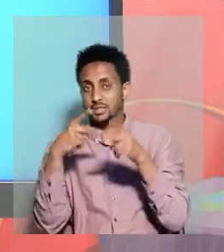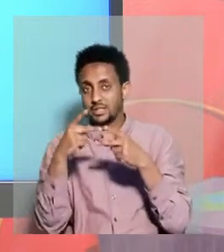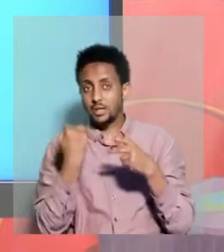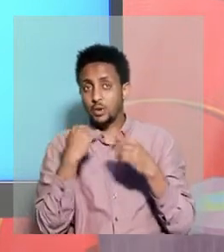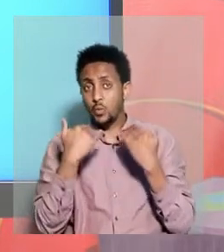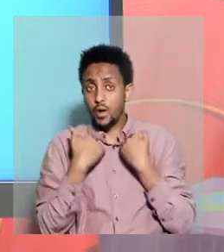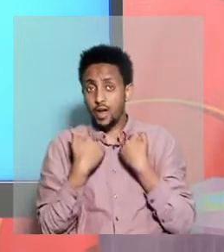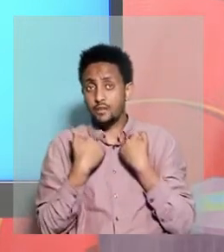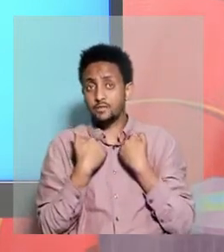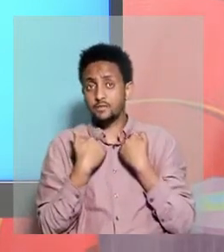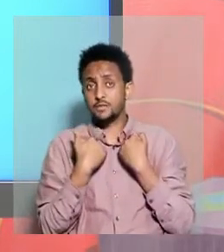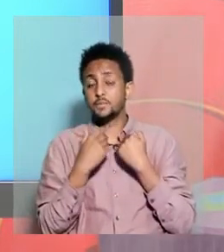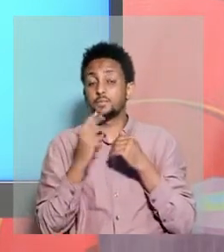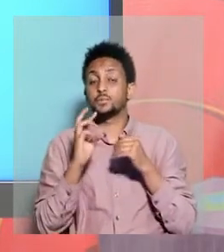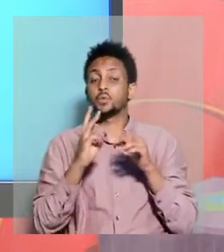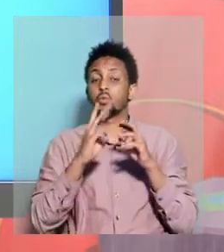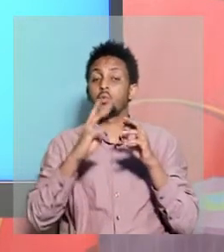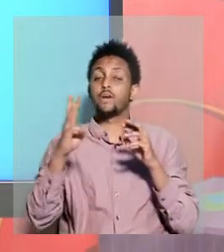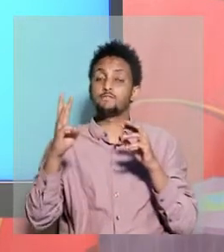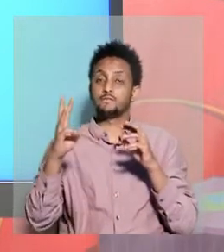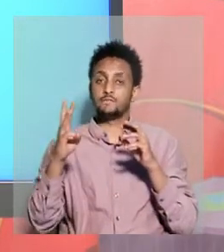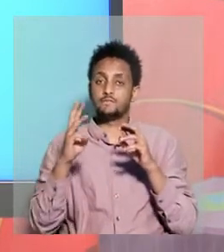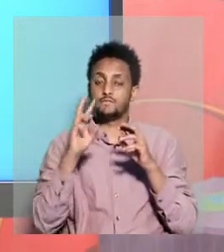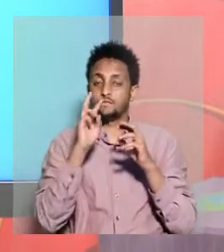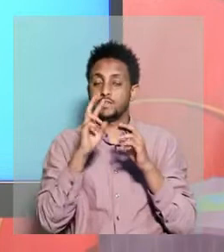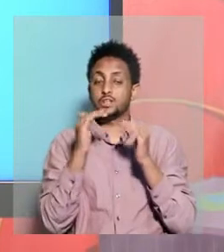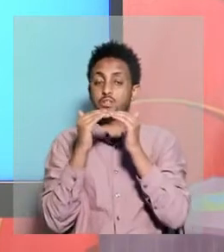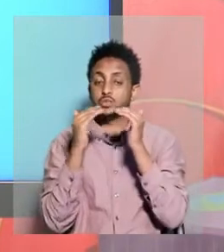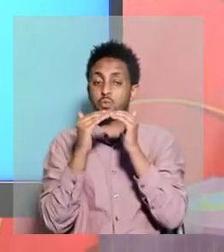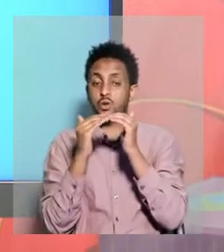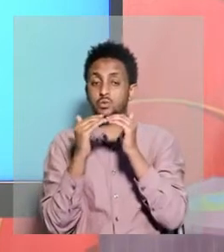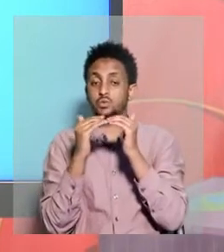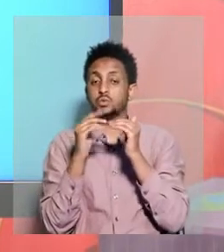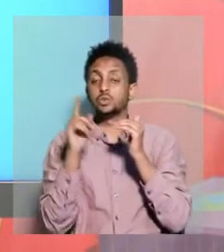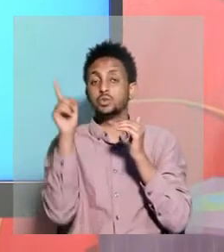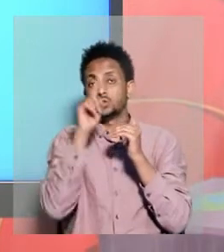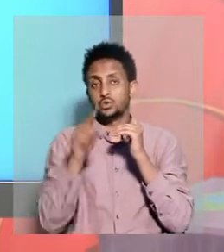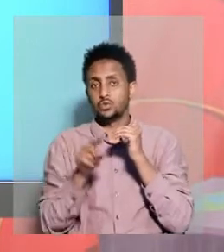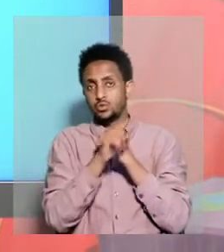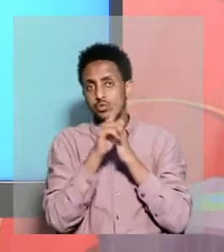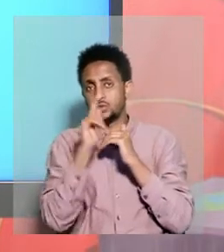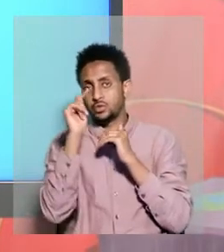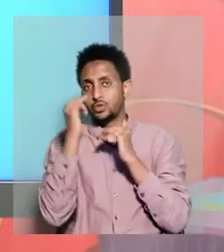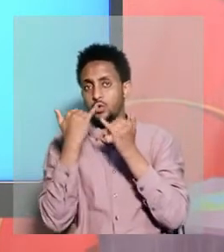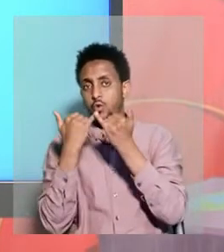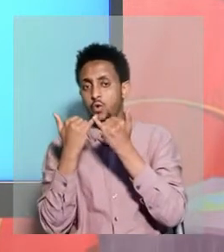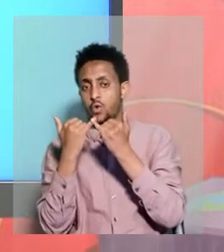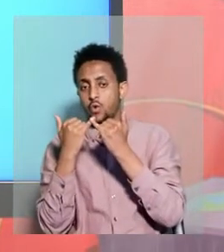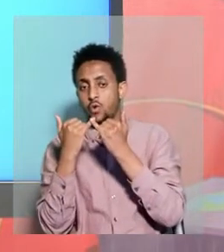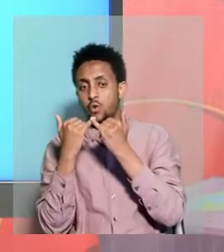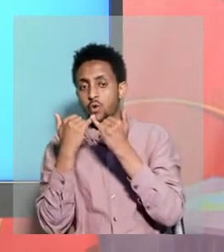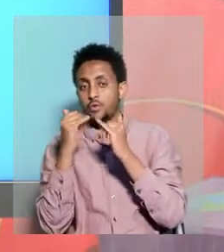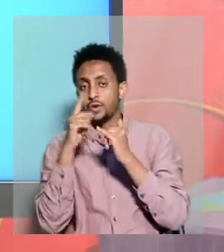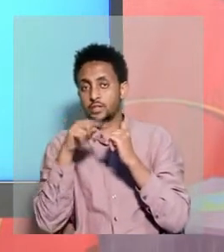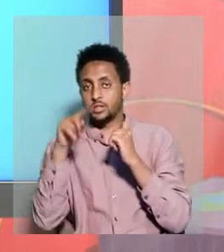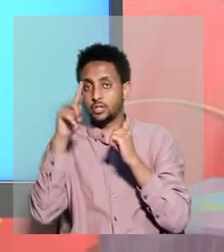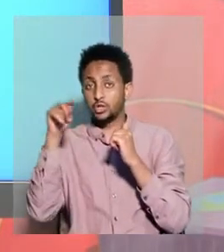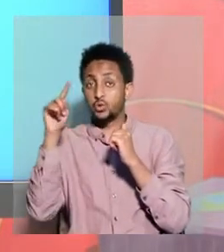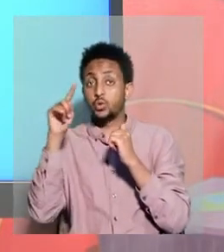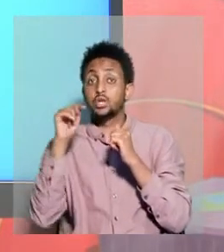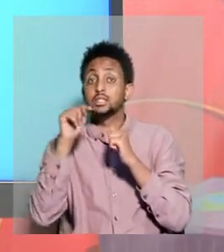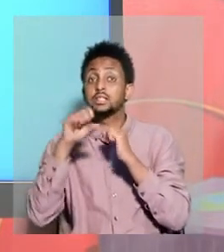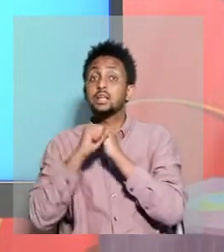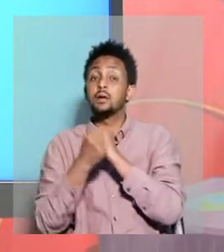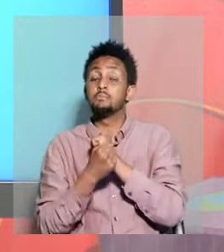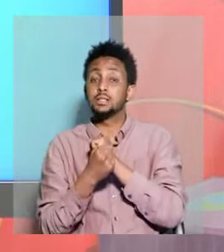you have found wave for a tension string as root of T over mu. Okay.